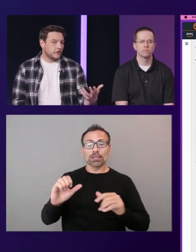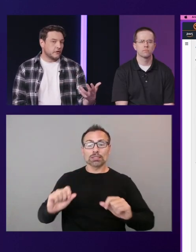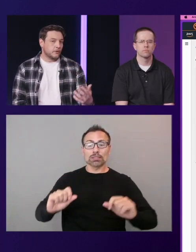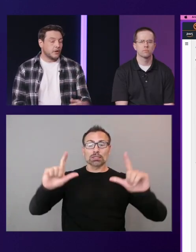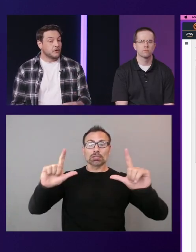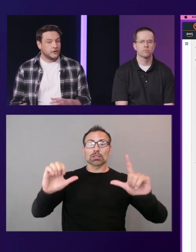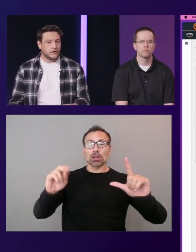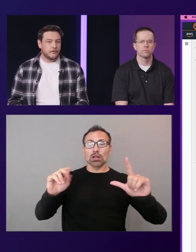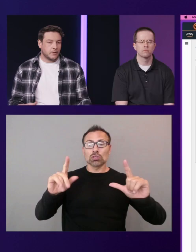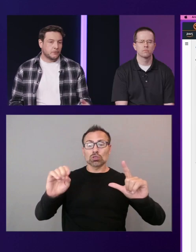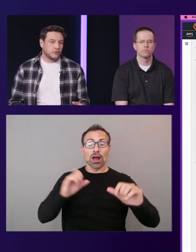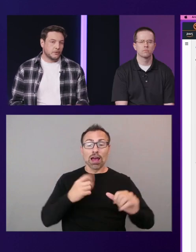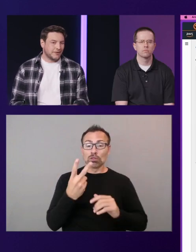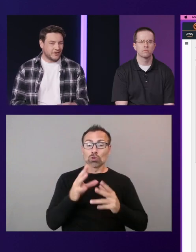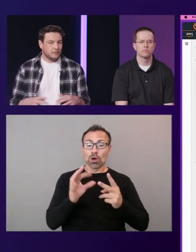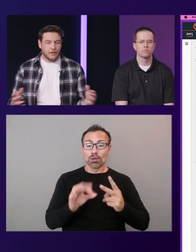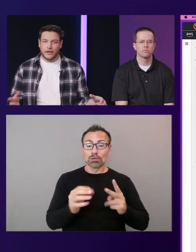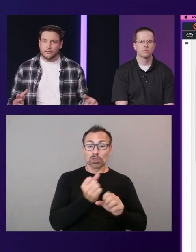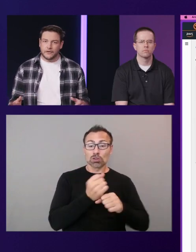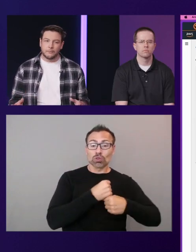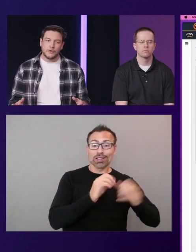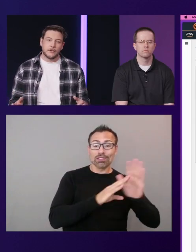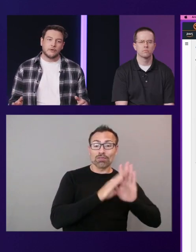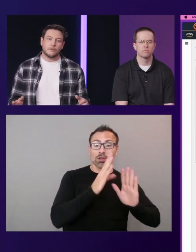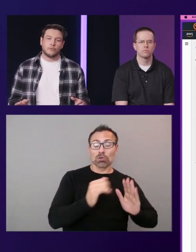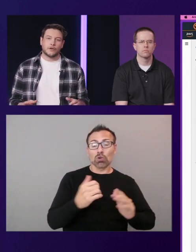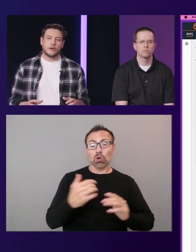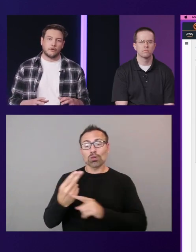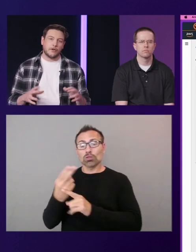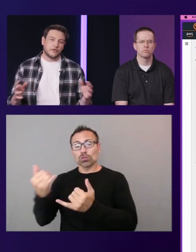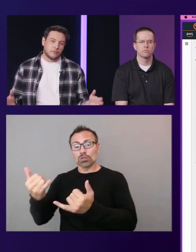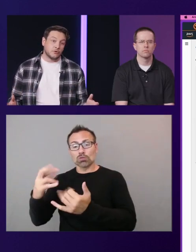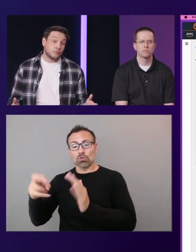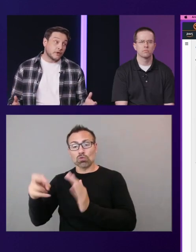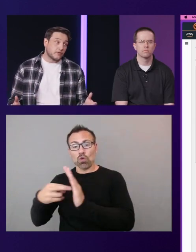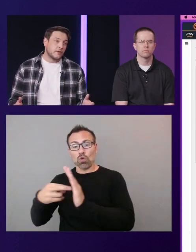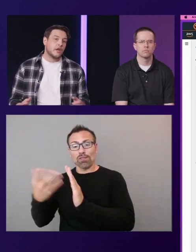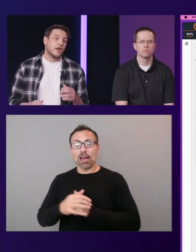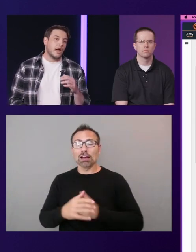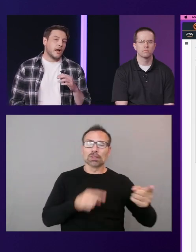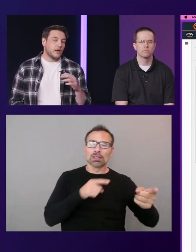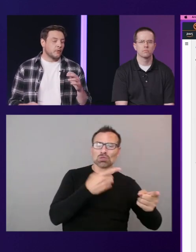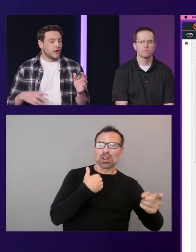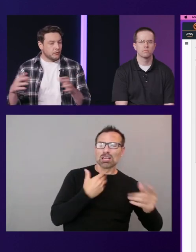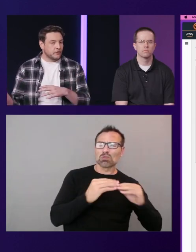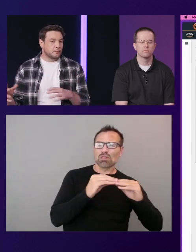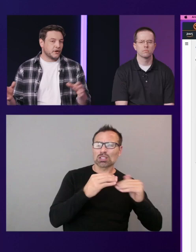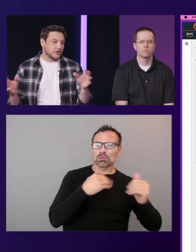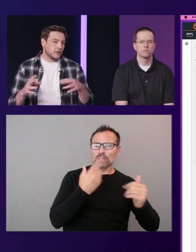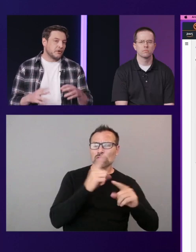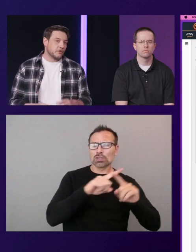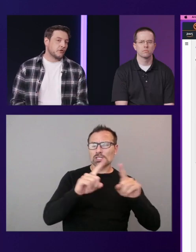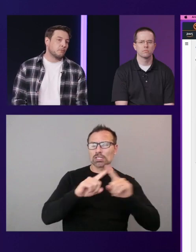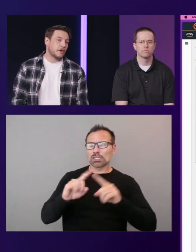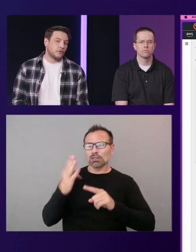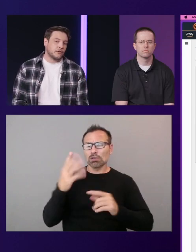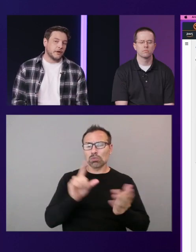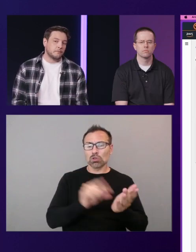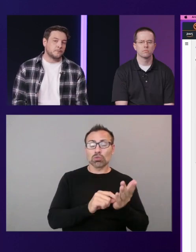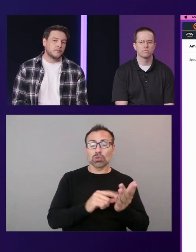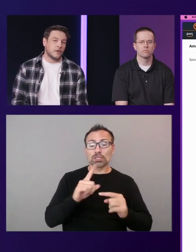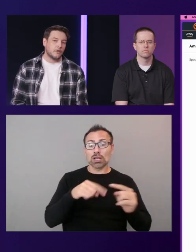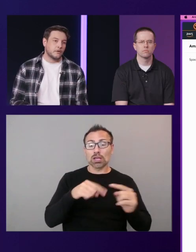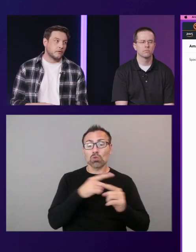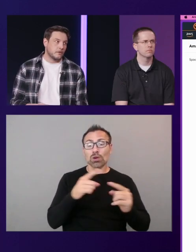add an existing role. I'm going to use a developer role because it gives me a lot of flexibility with working across different blueprints. And when I move this to production, I'll plan to scope that role